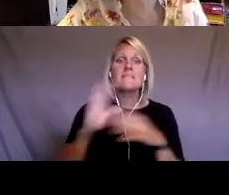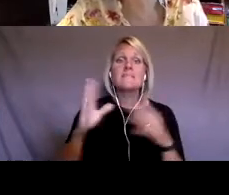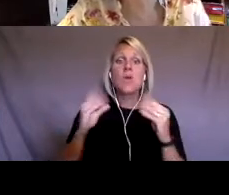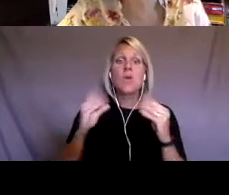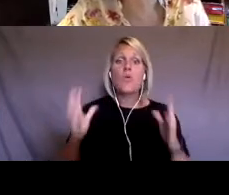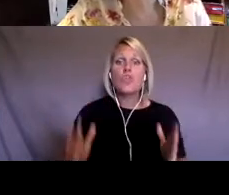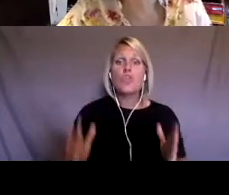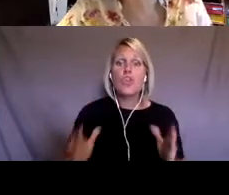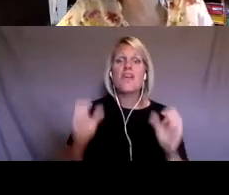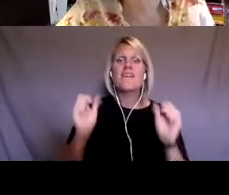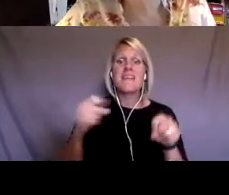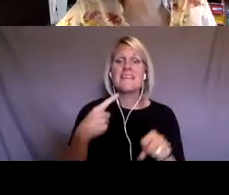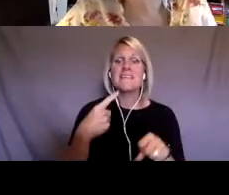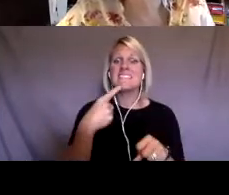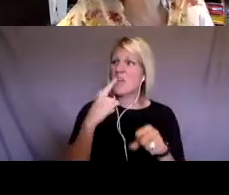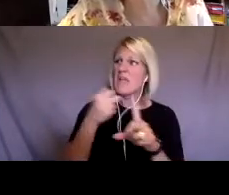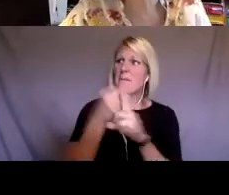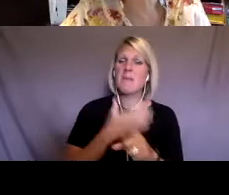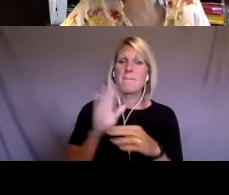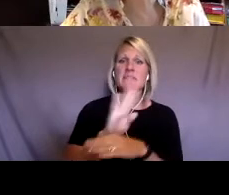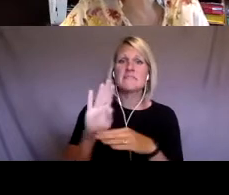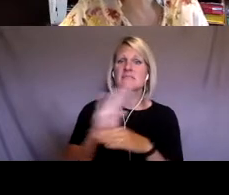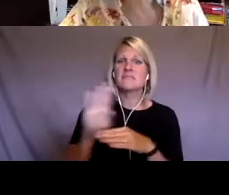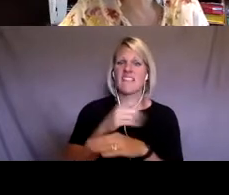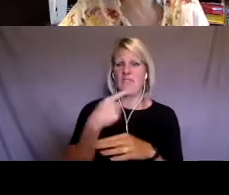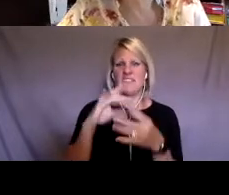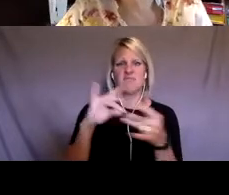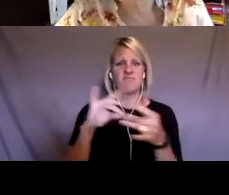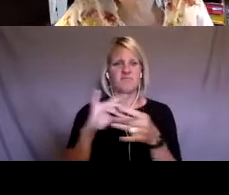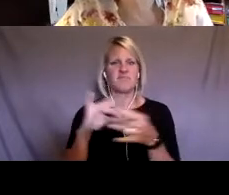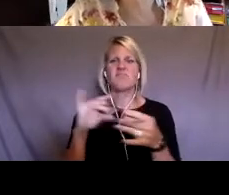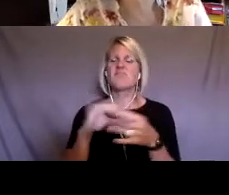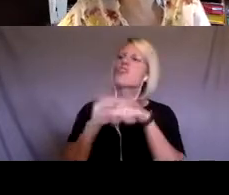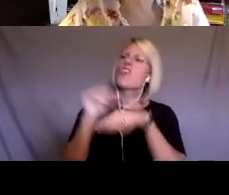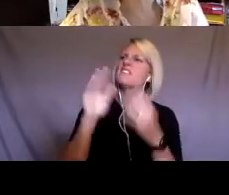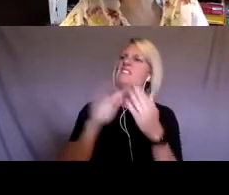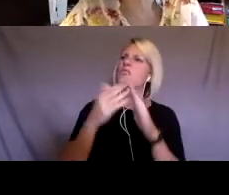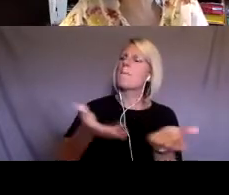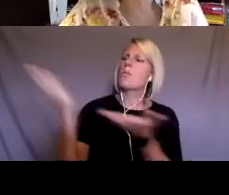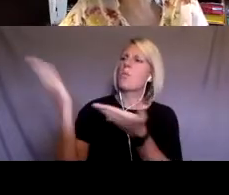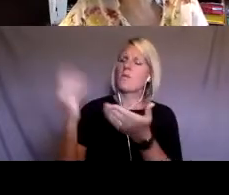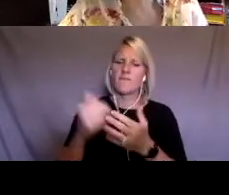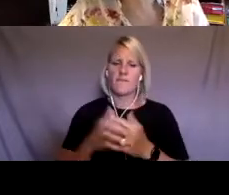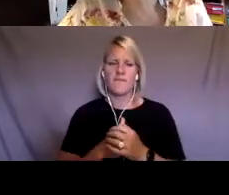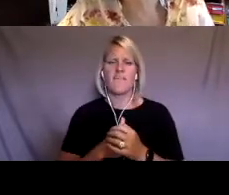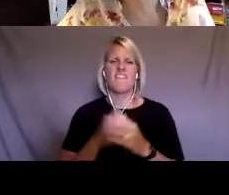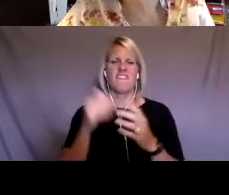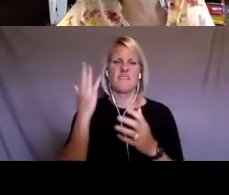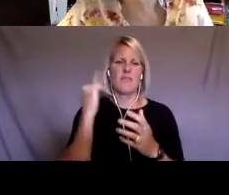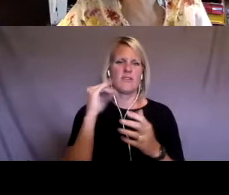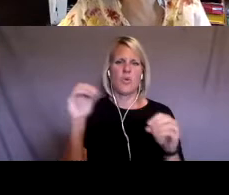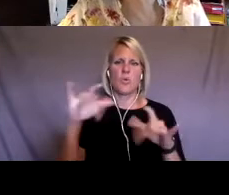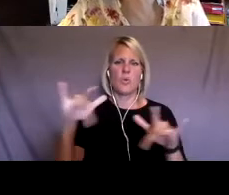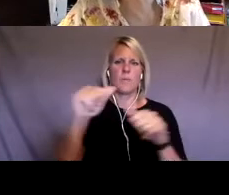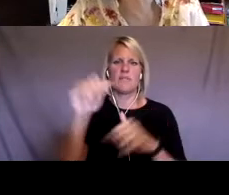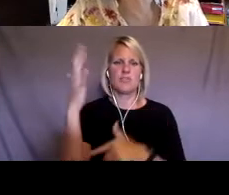his business and call the city to remove it. There are now holes on the sidewalk where trees used to be,